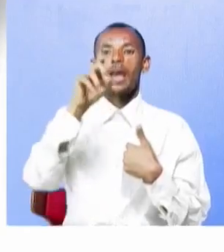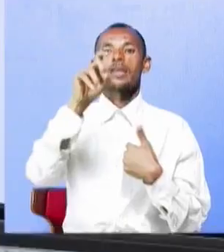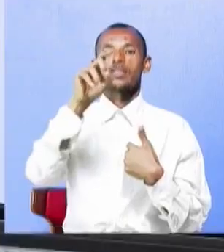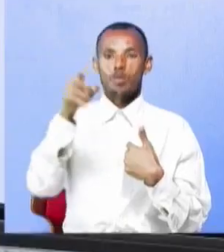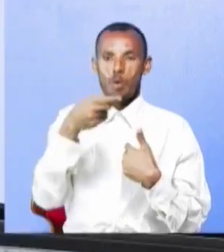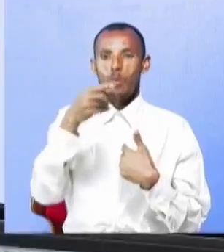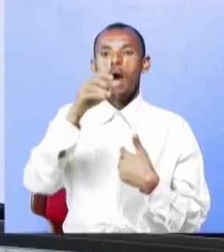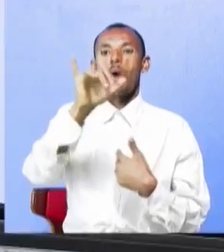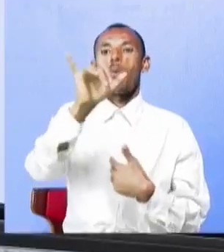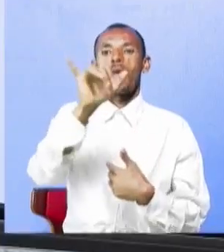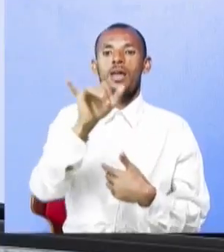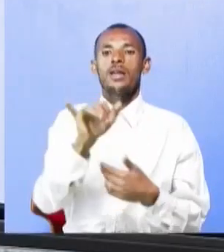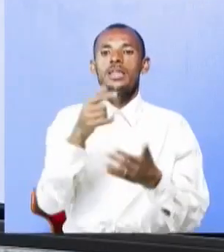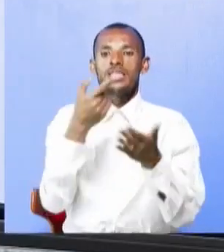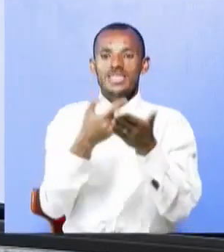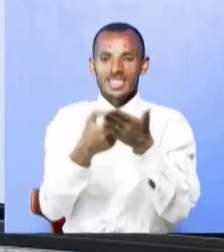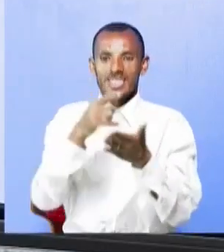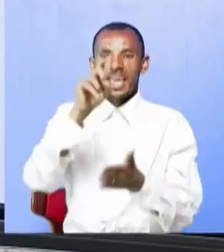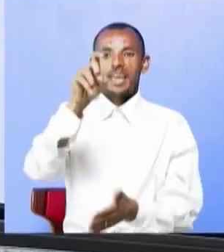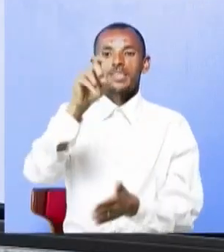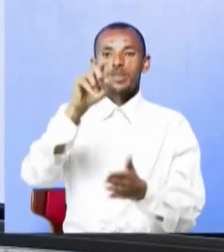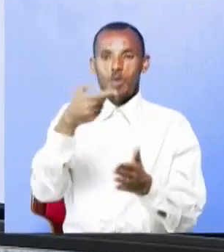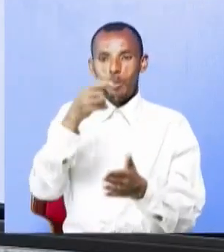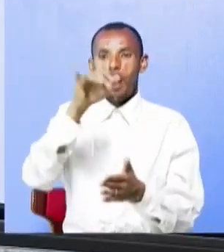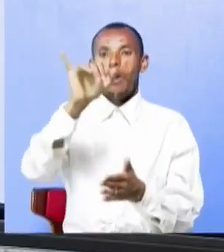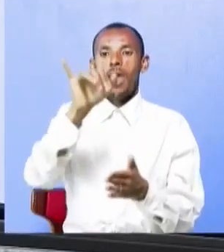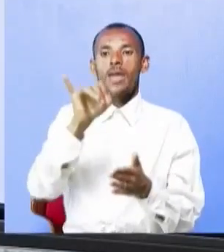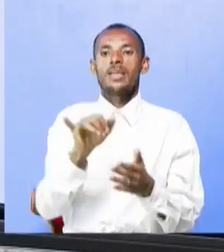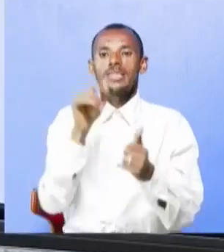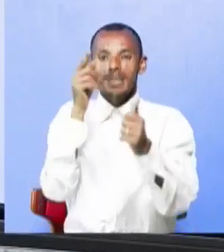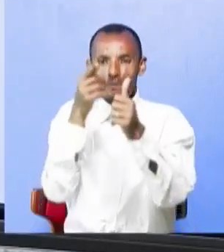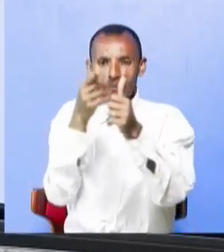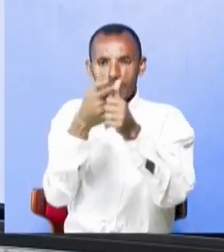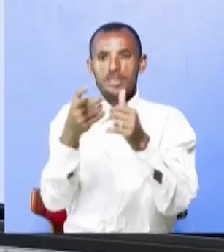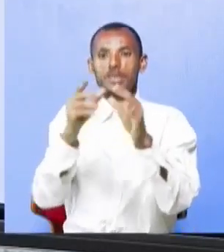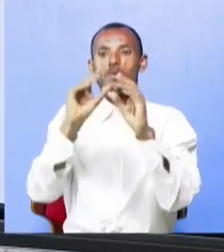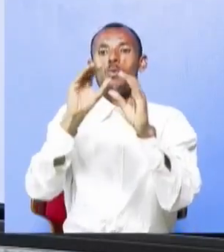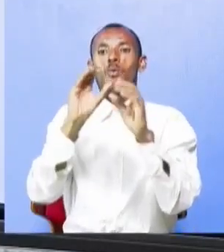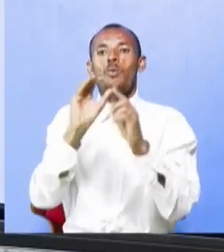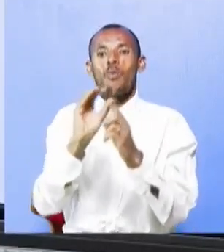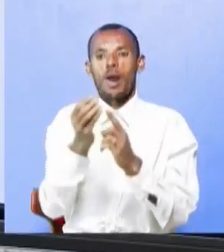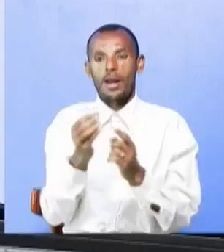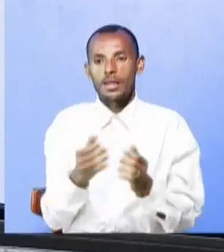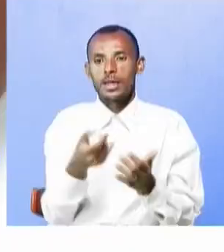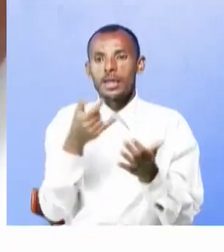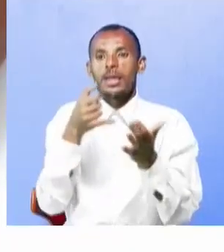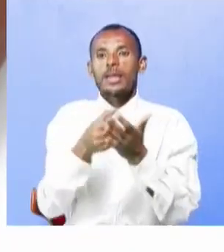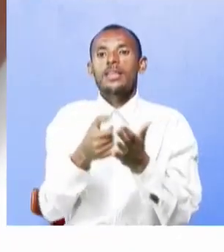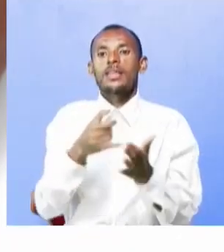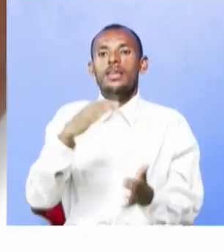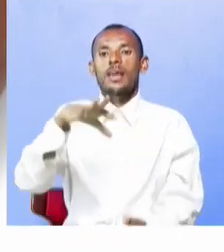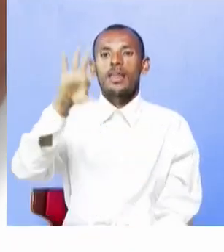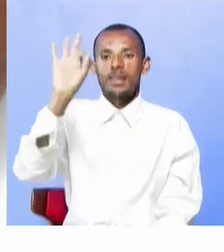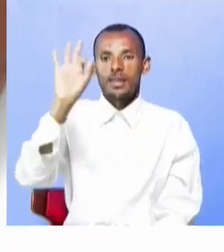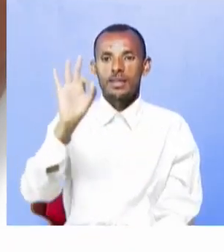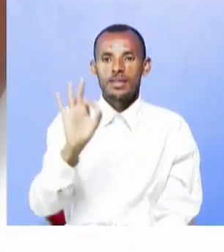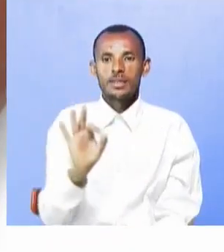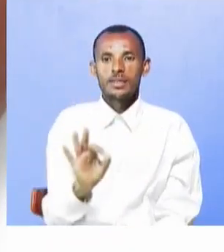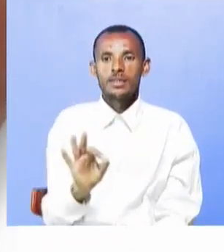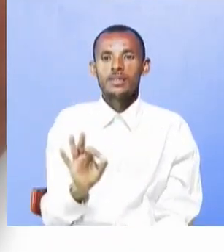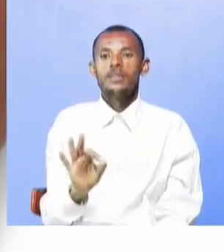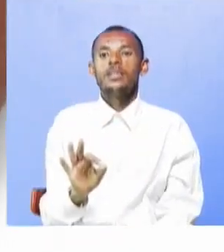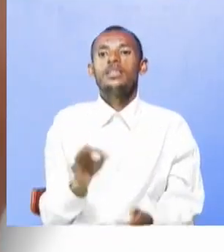y, this x, y is in the first quadrant if it possesses this